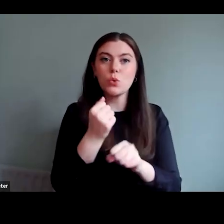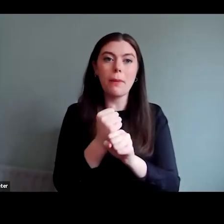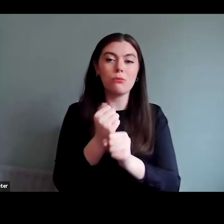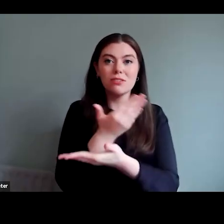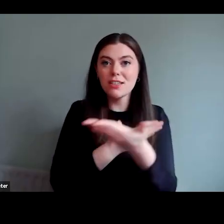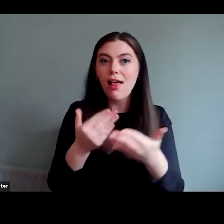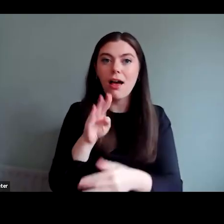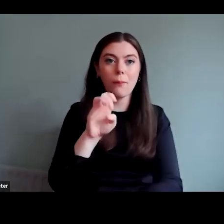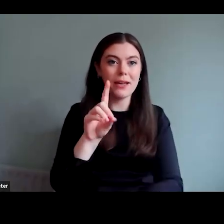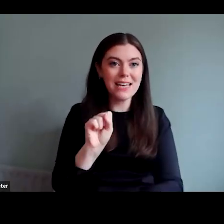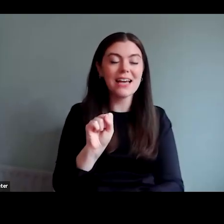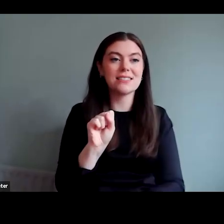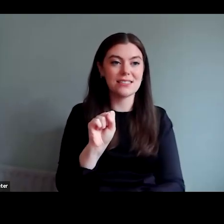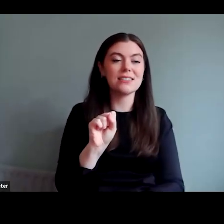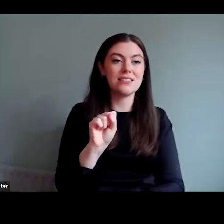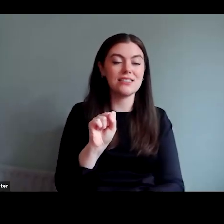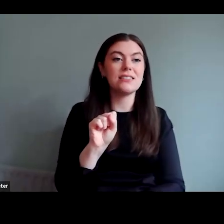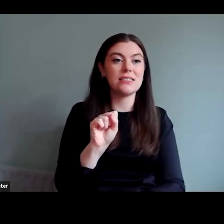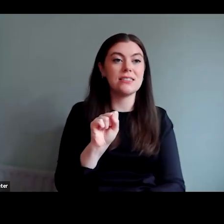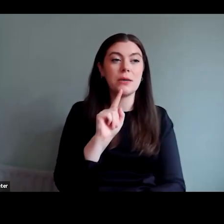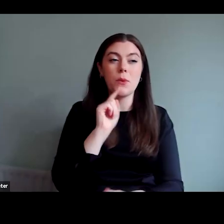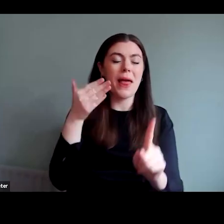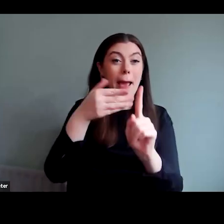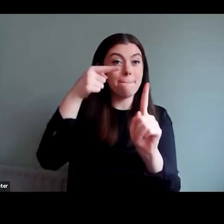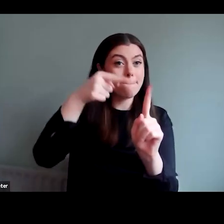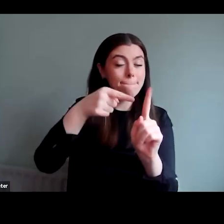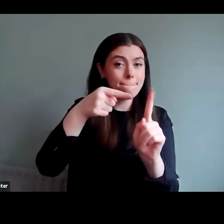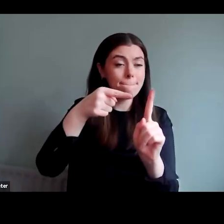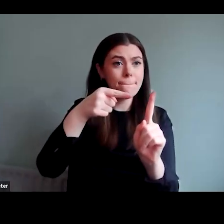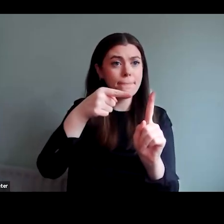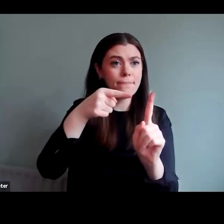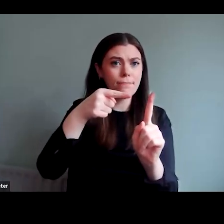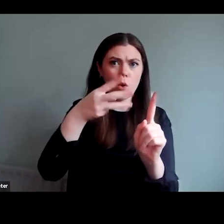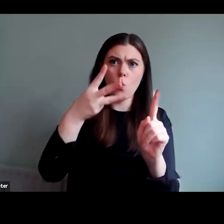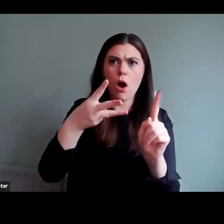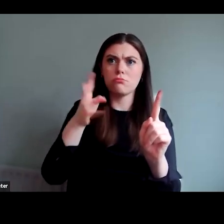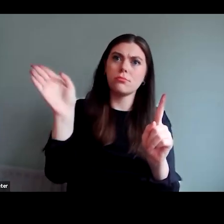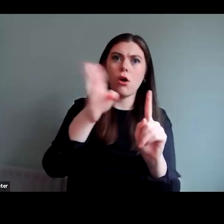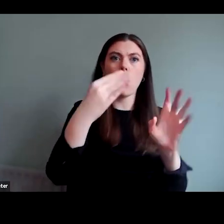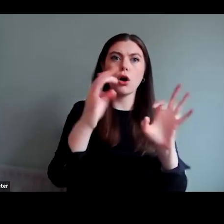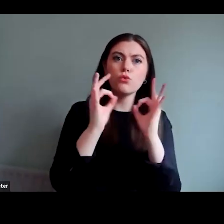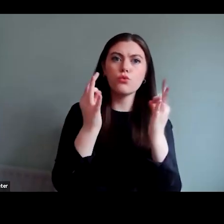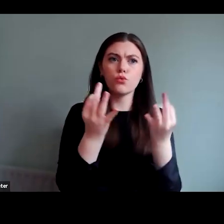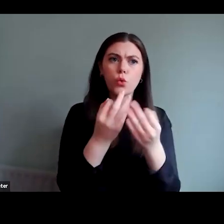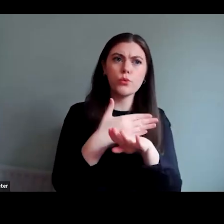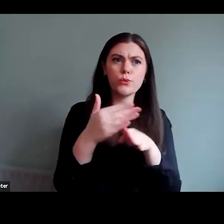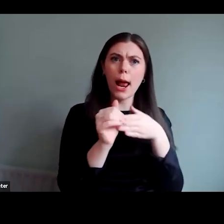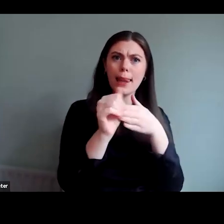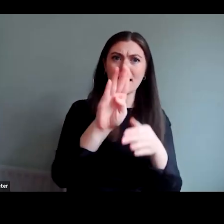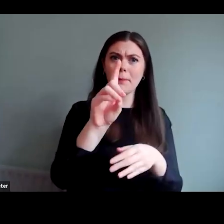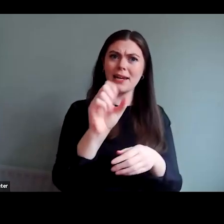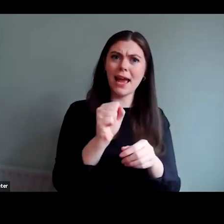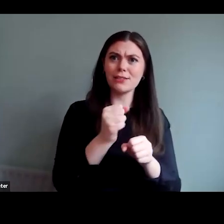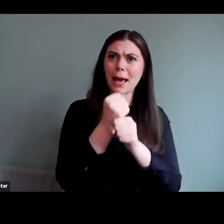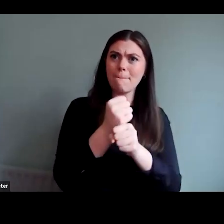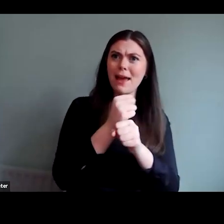BDS. And the aim wasn't necessarily for us to get them to start leading a BDS campaign at